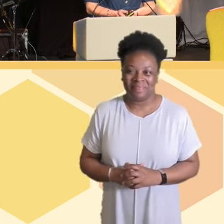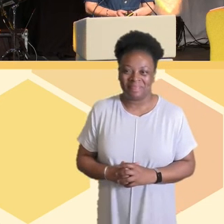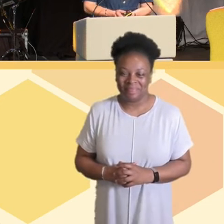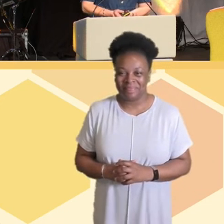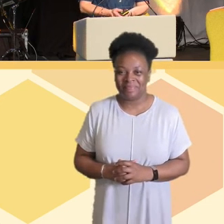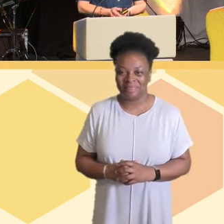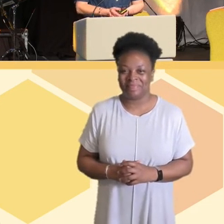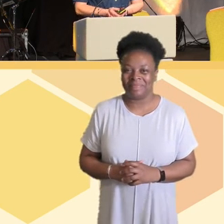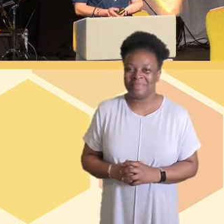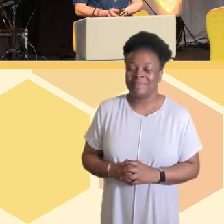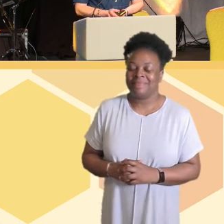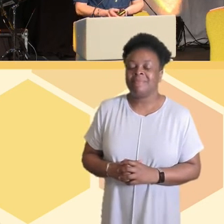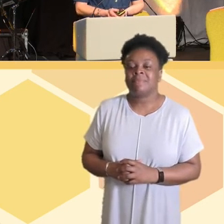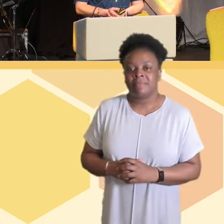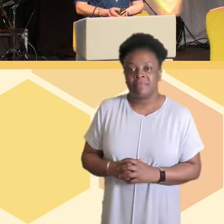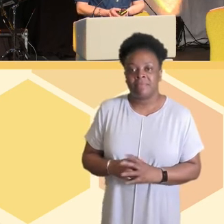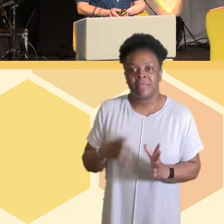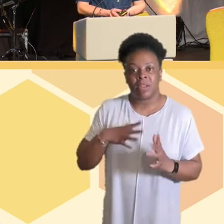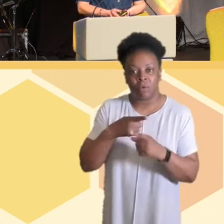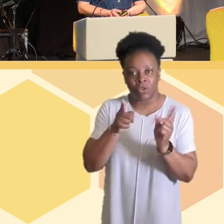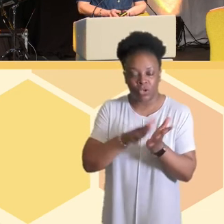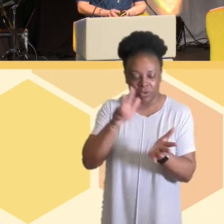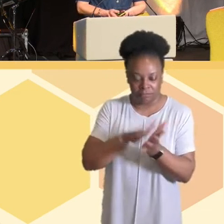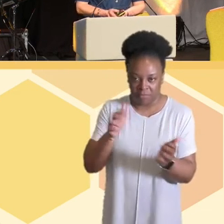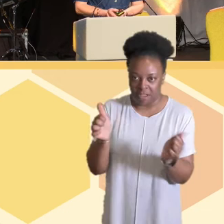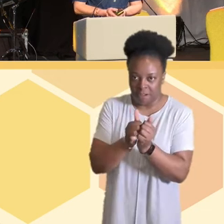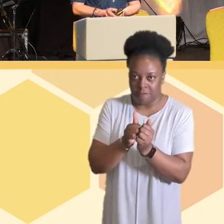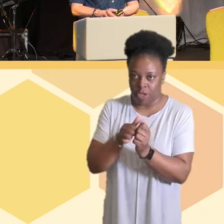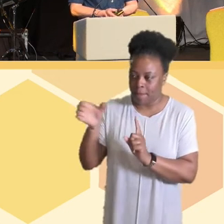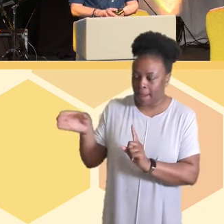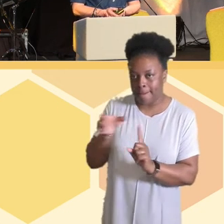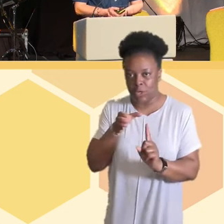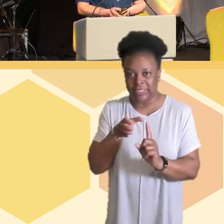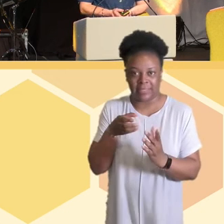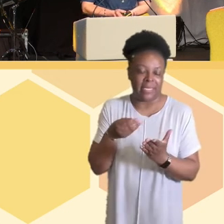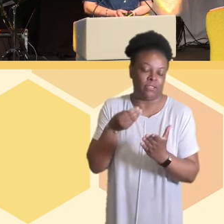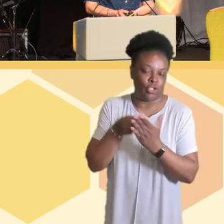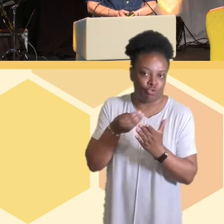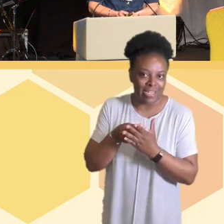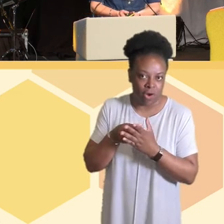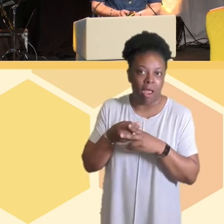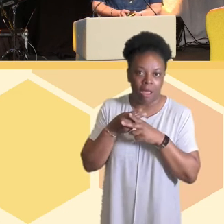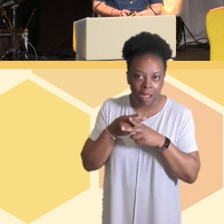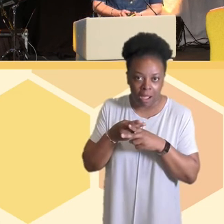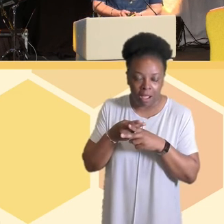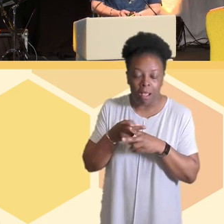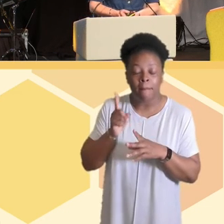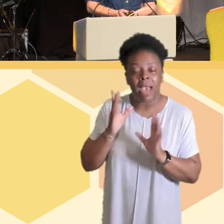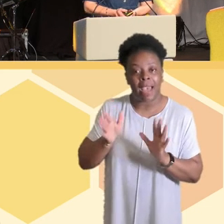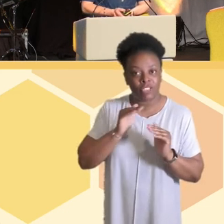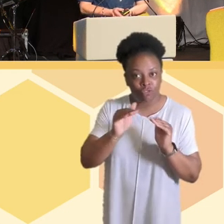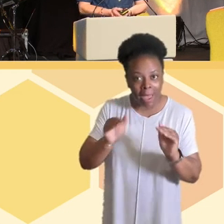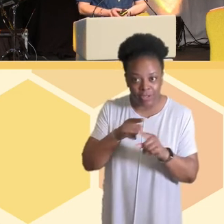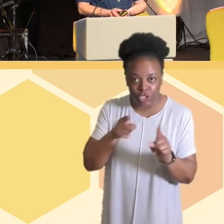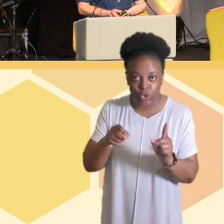Before I invite you to affirm the appointments of our acting moderator of the trustee board and treasurer of the union, by way of reminder,